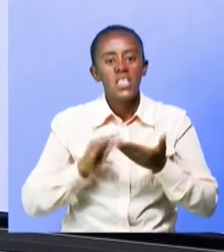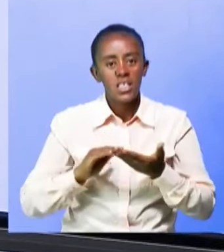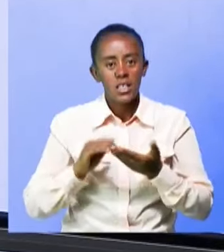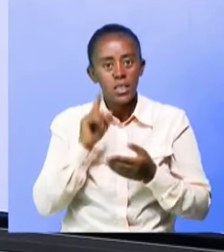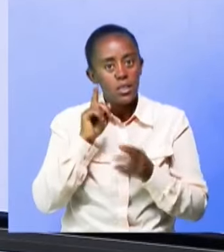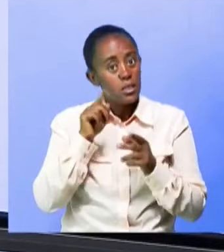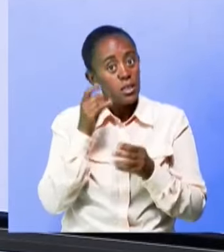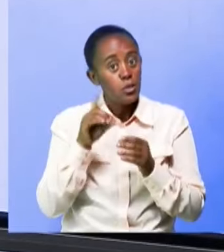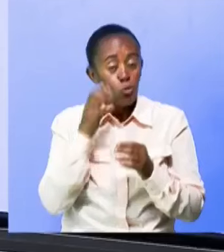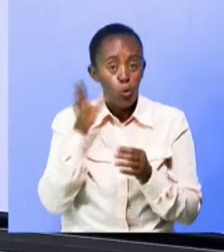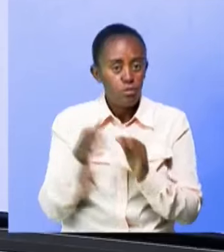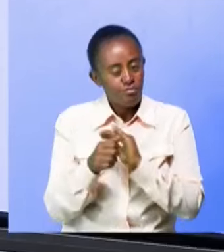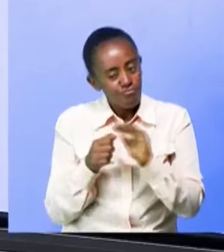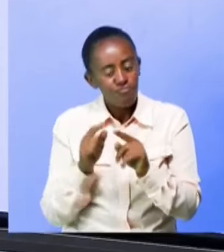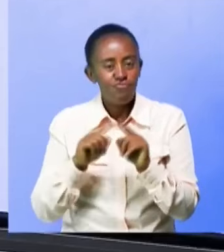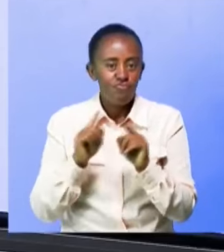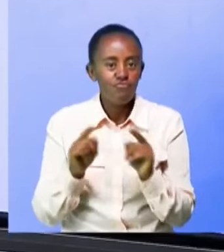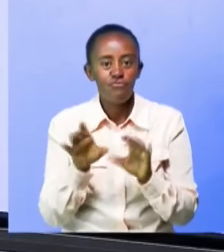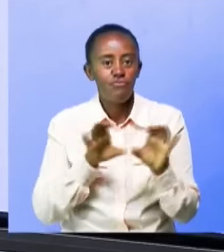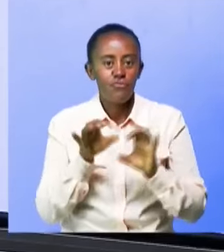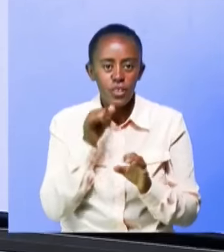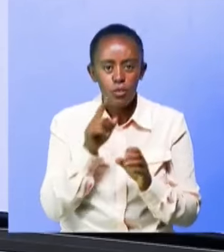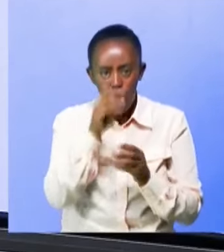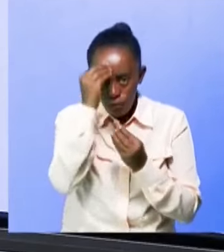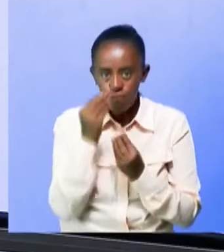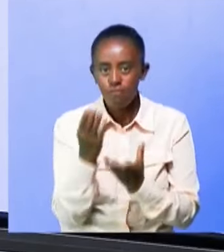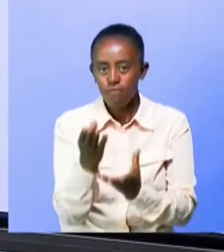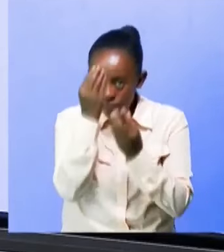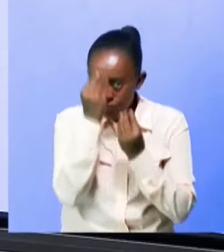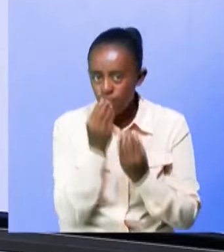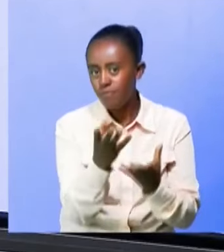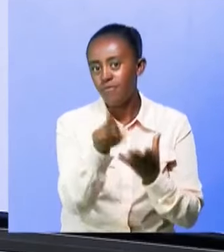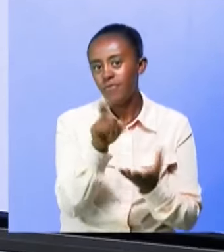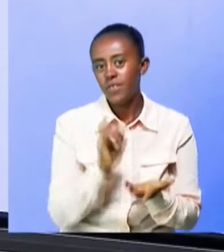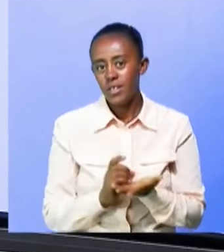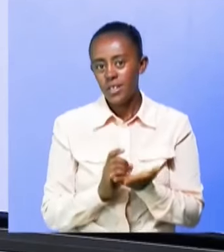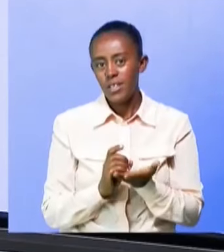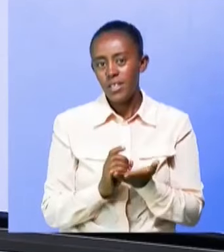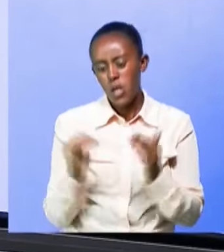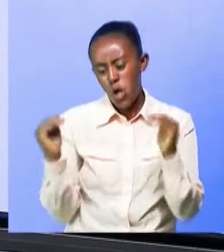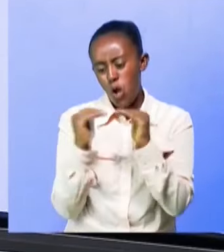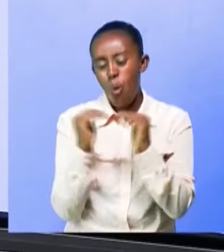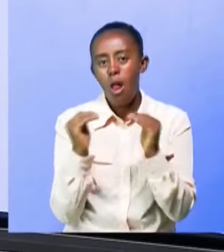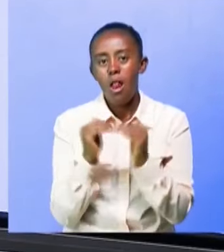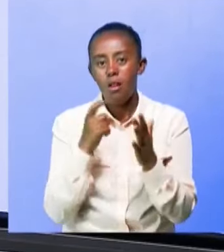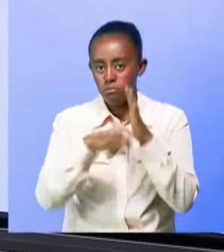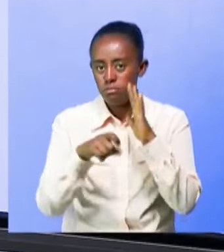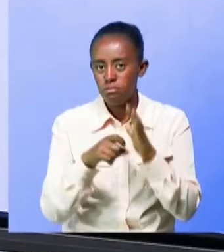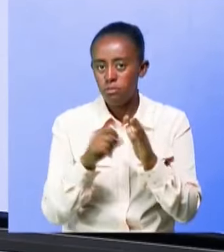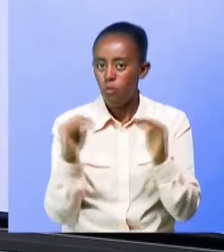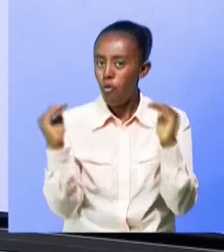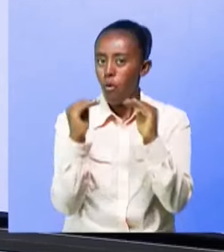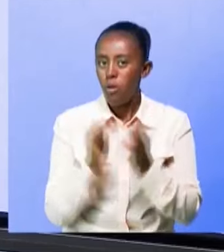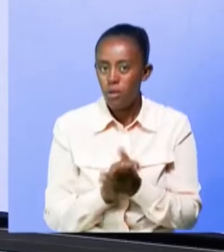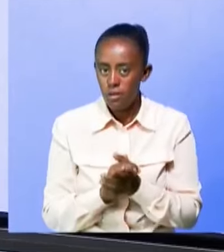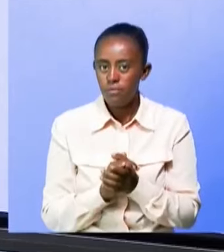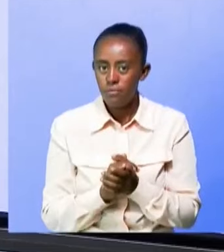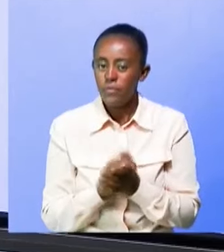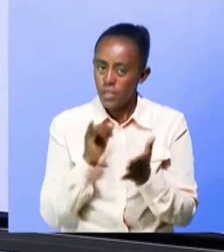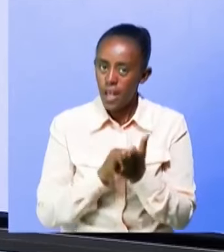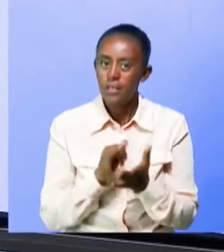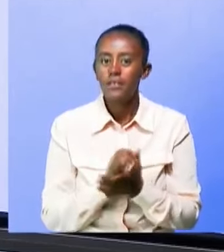don't eliminate their credit. You have to give equal credit for all, right? That's